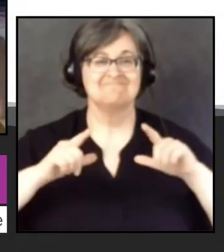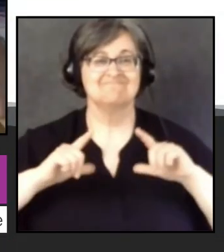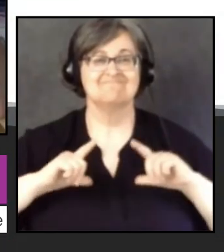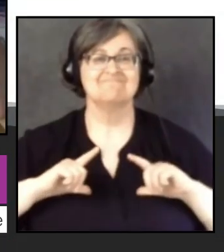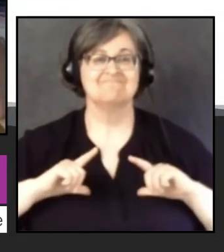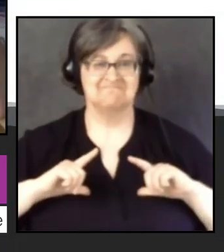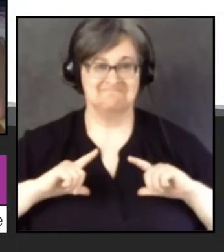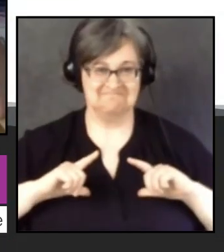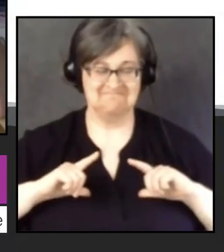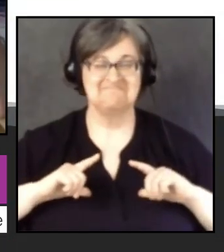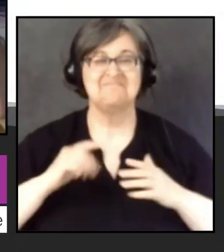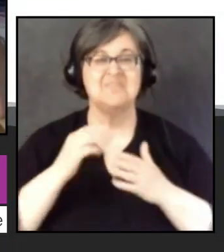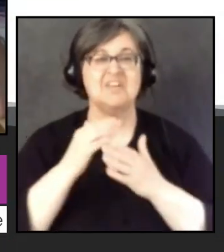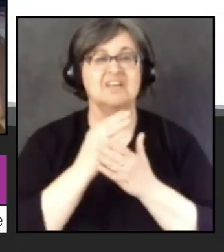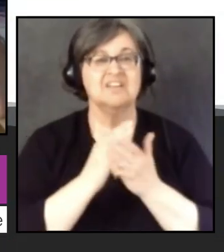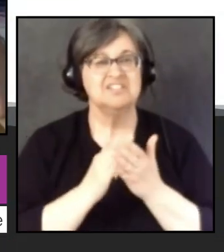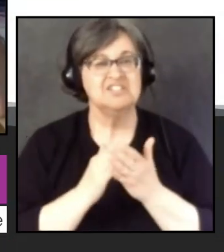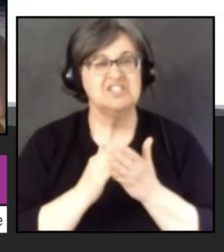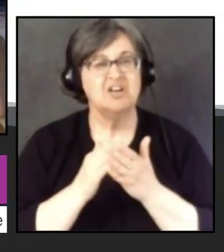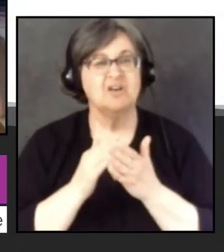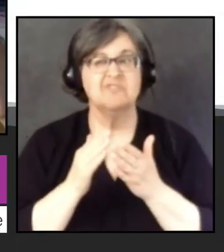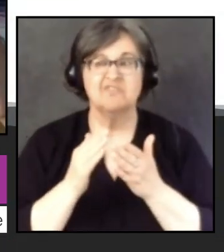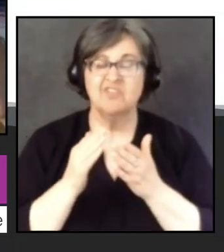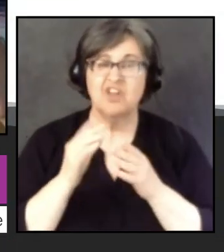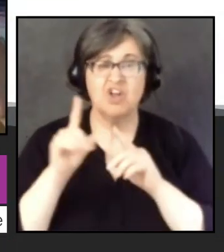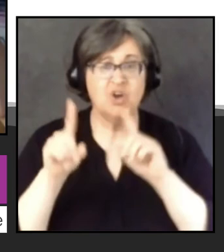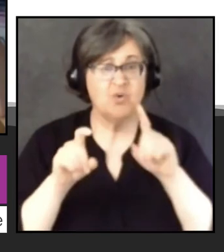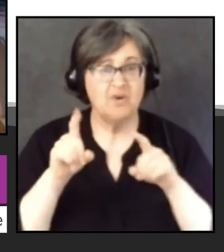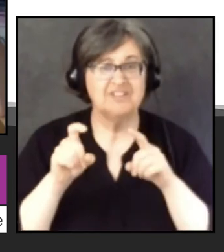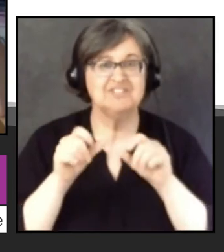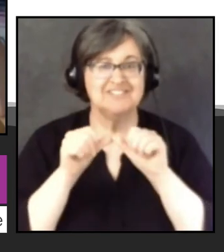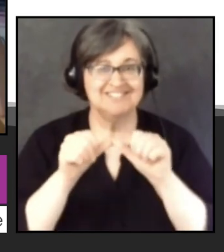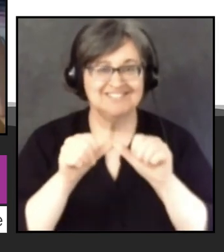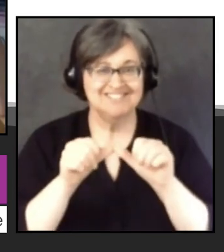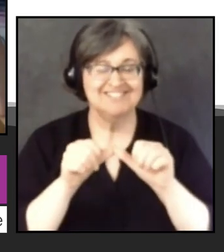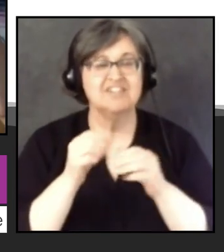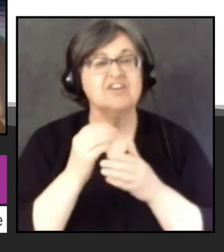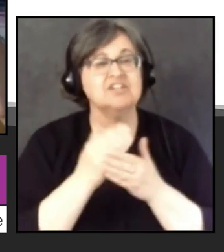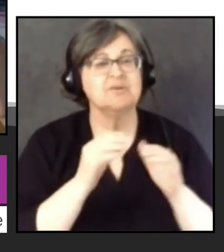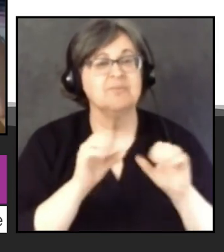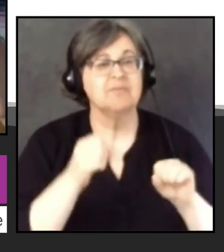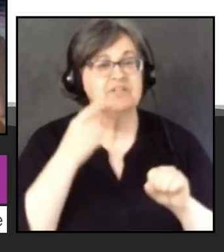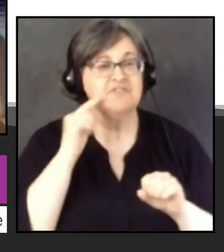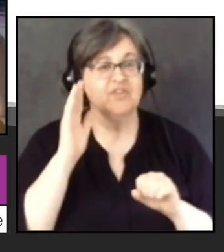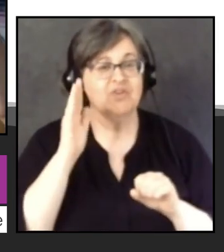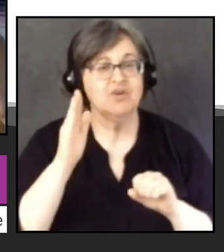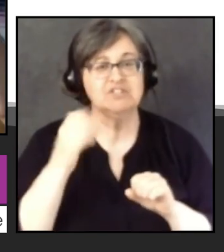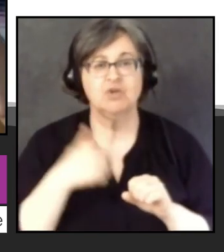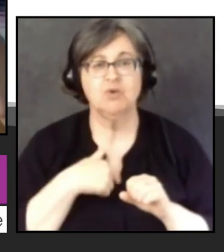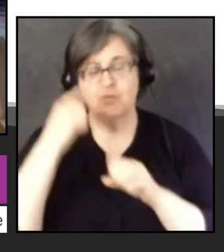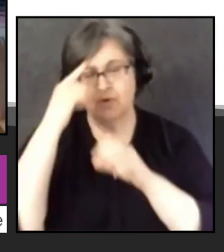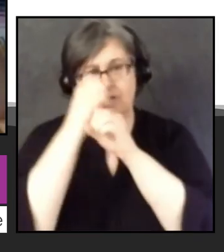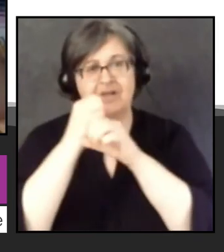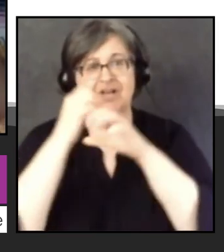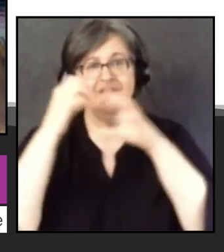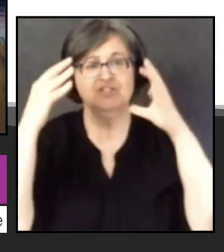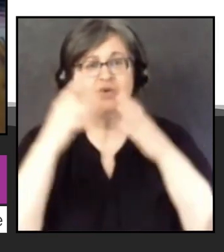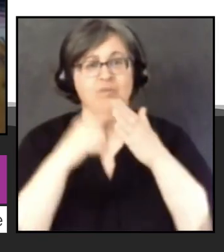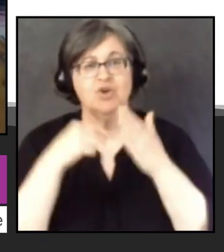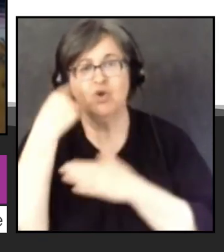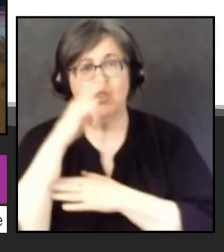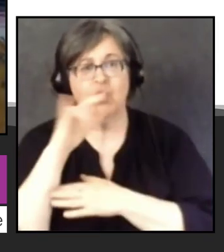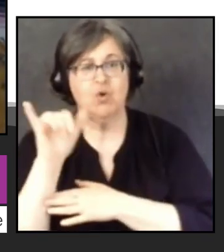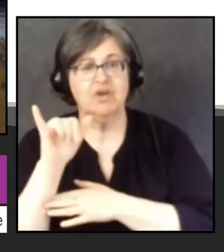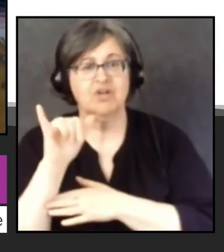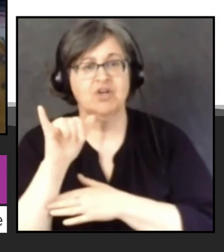And some of the lingering questions, if we were to do this again, and possibilities for the future, we imagined what it would look like